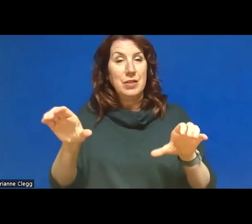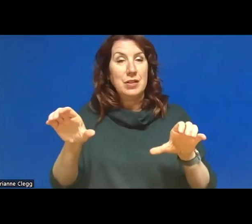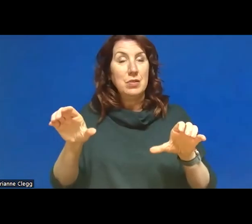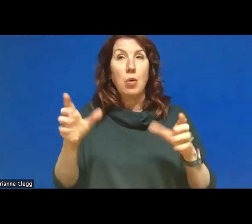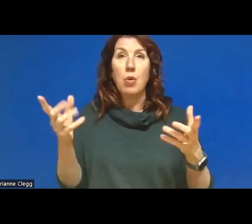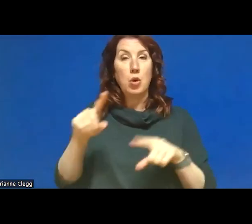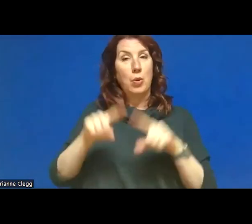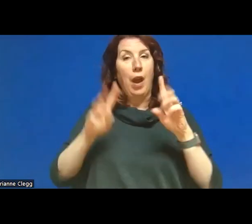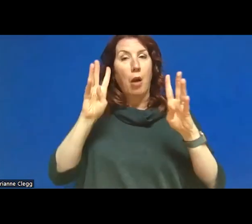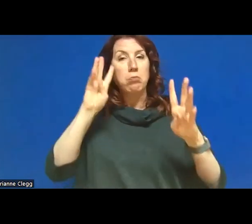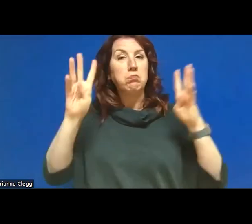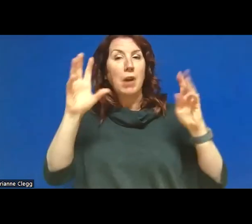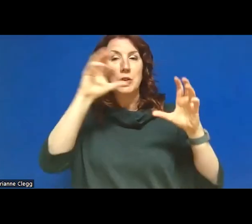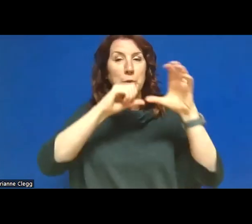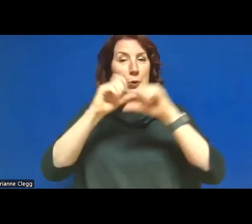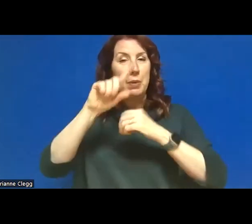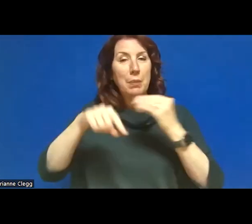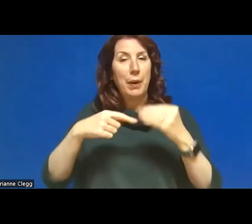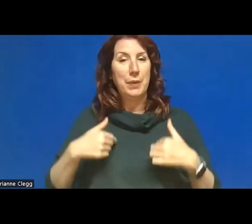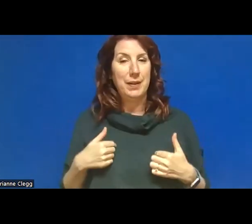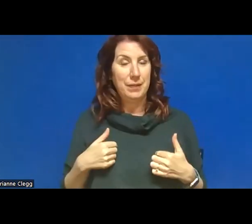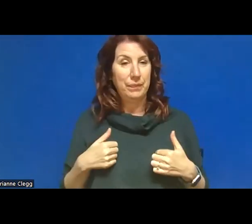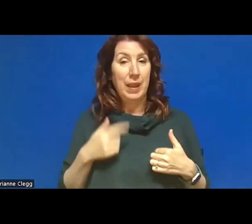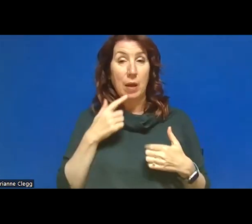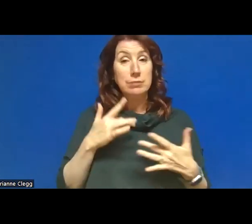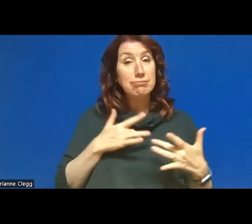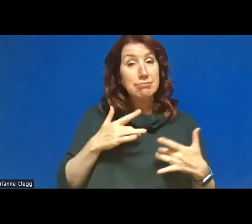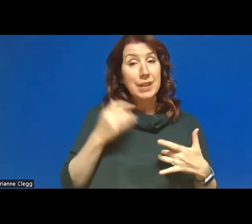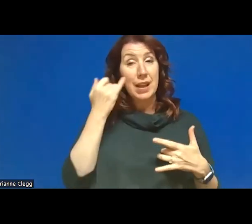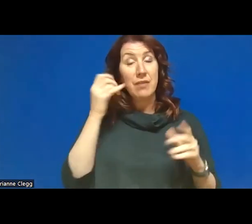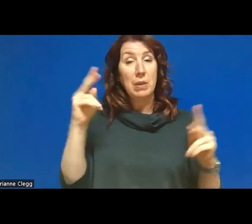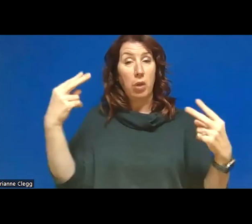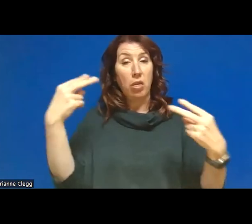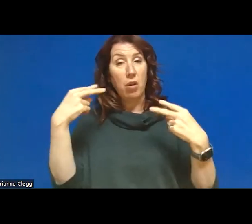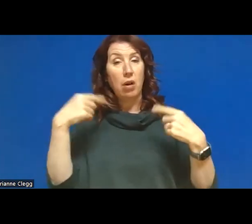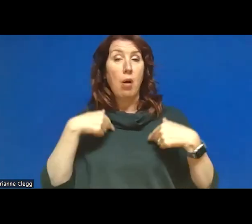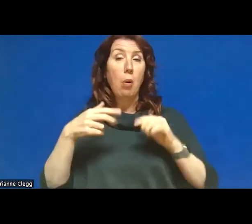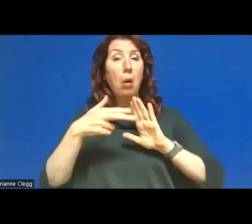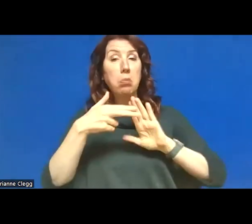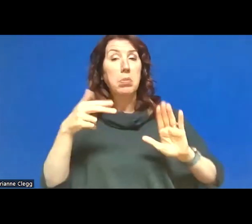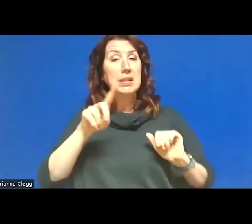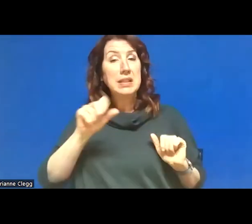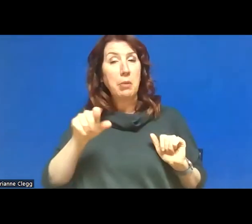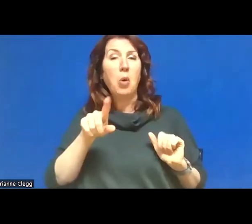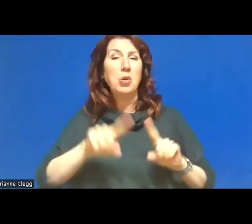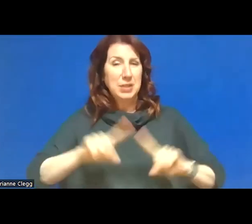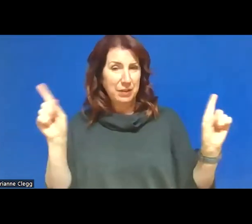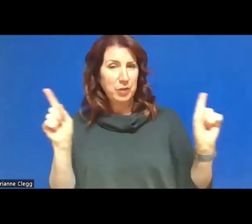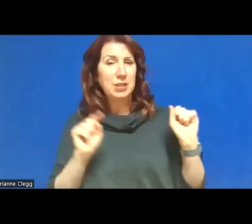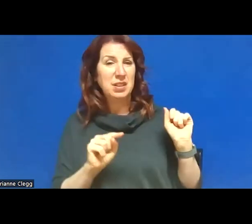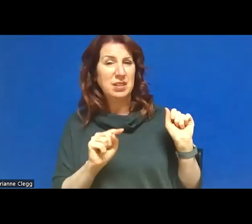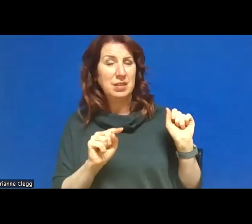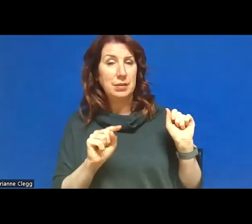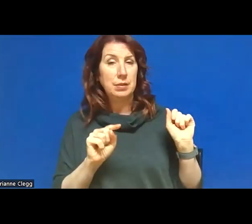box, because I was afraid that if people saw me as disabled, if people saw me as other, I would